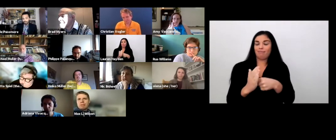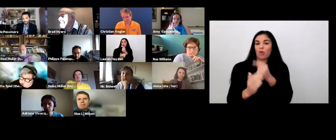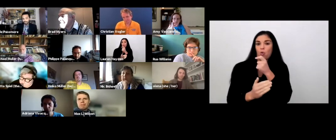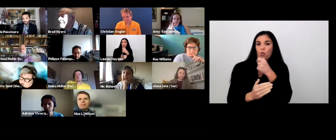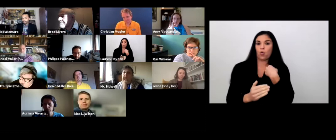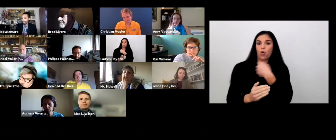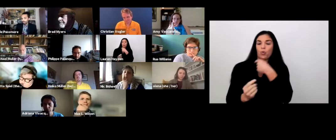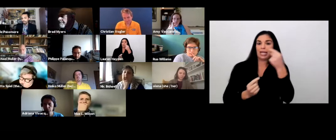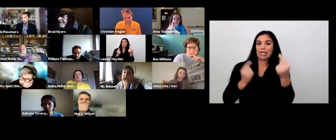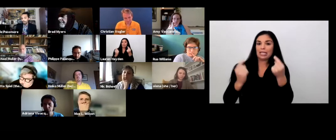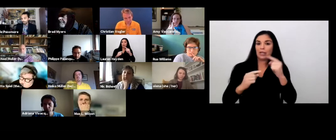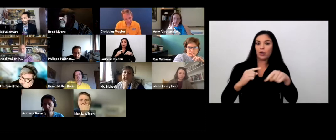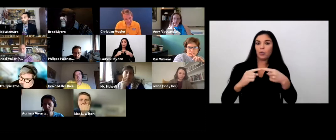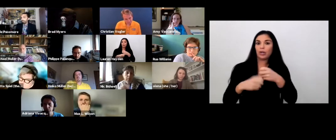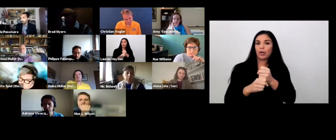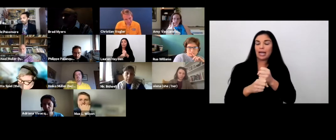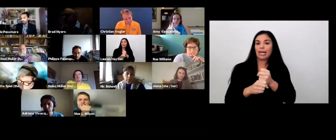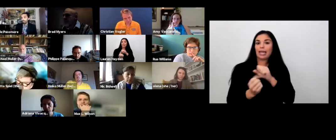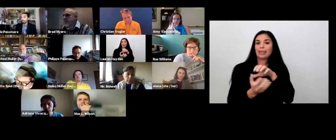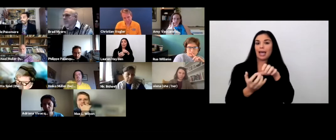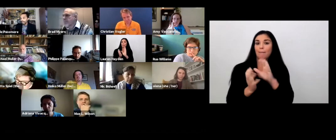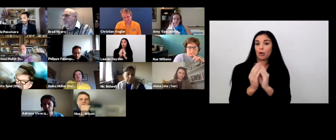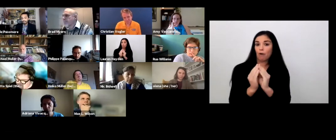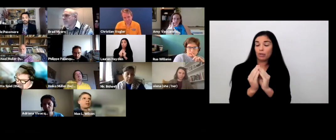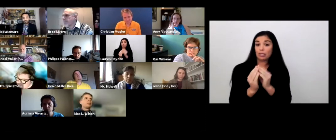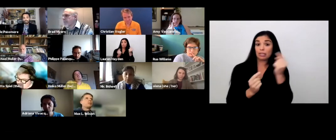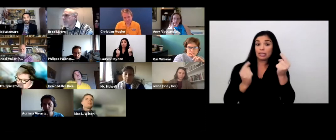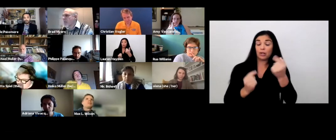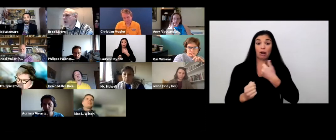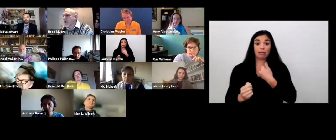hybrid conferences? Ourselves, others, both, the planet.